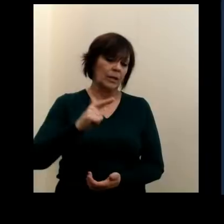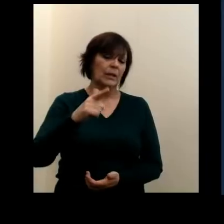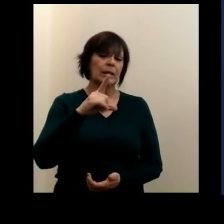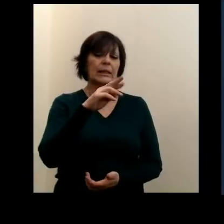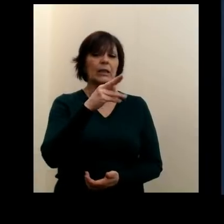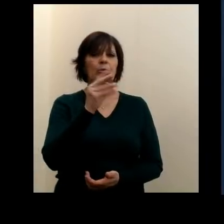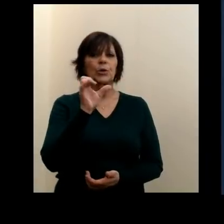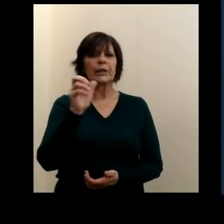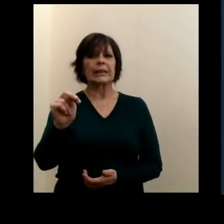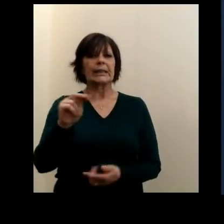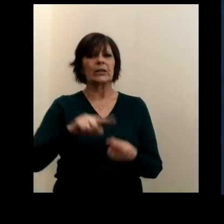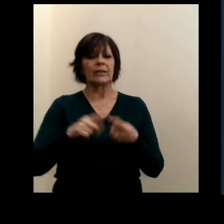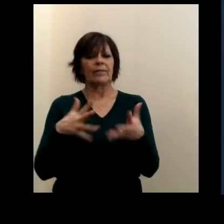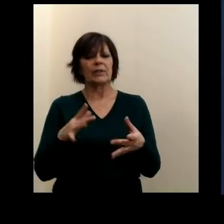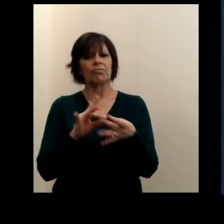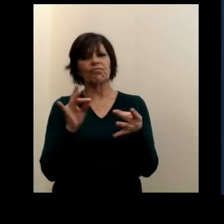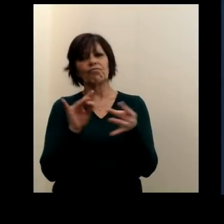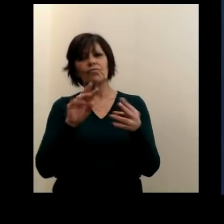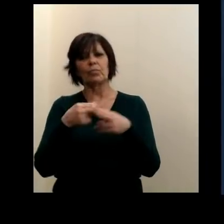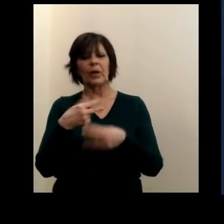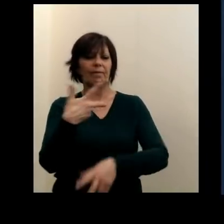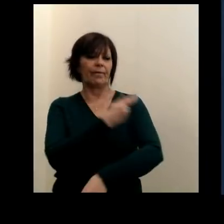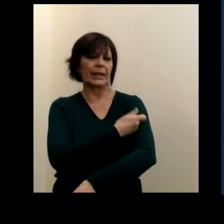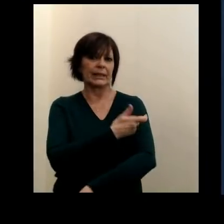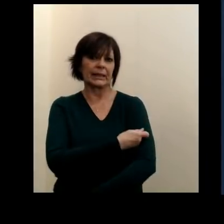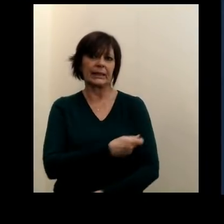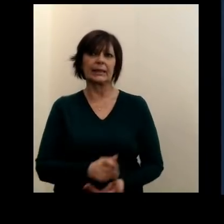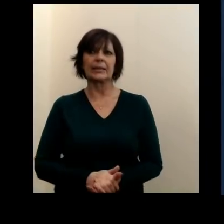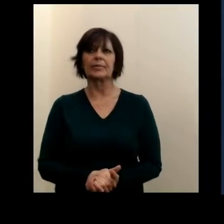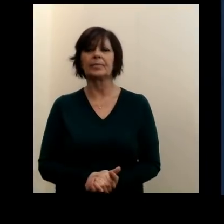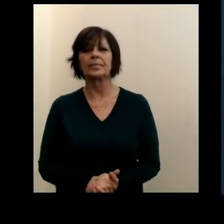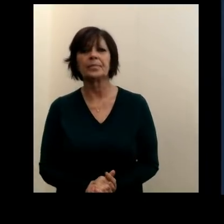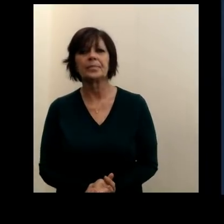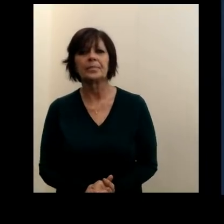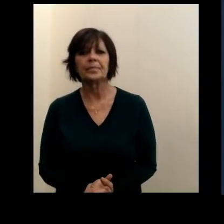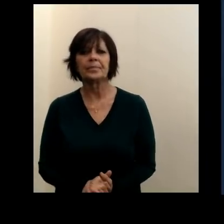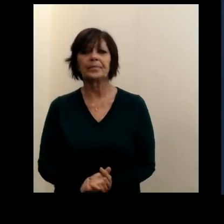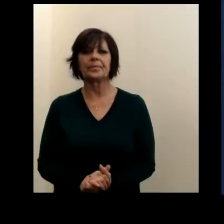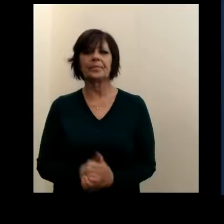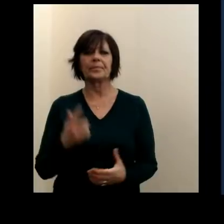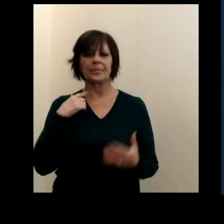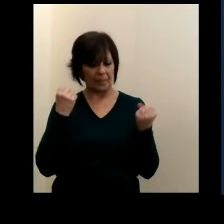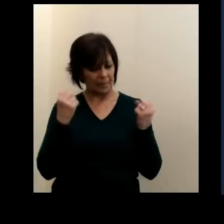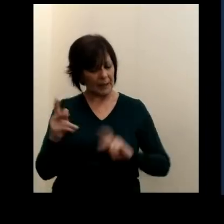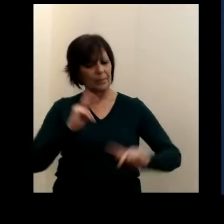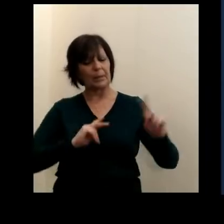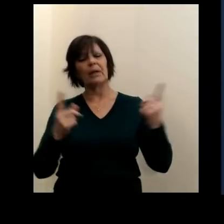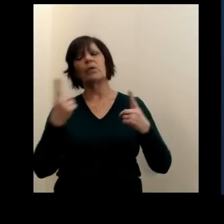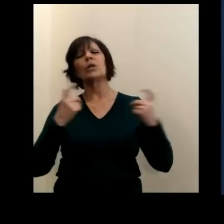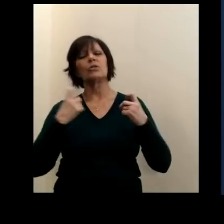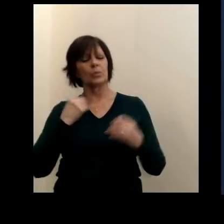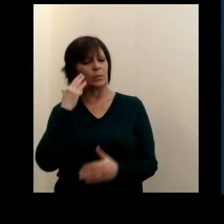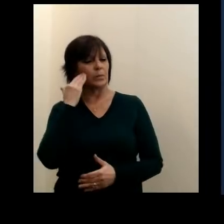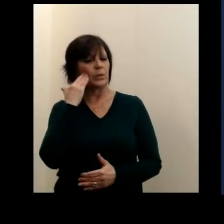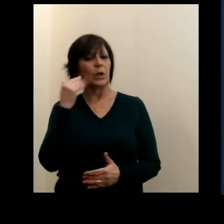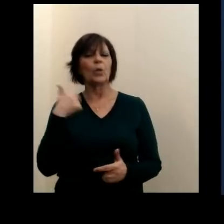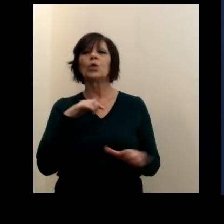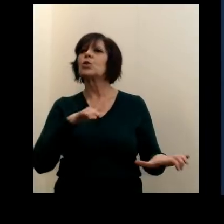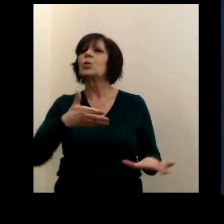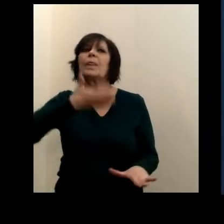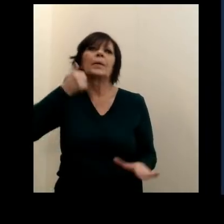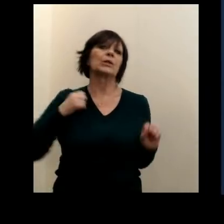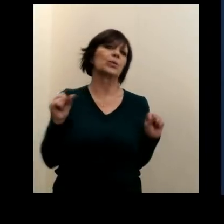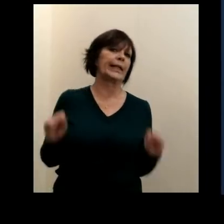Dr. Burstein to finish talking about vaccines. And I know a lot of people have questions on it. We are doing the best